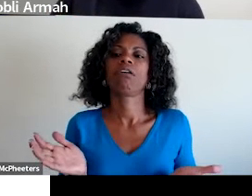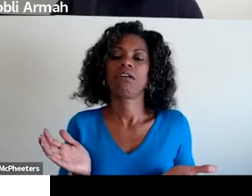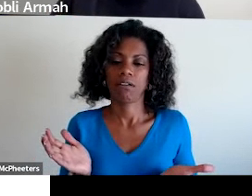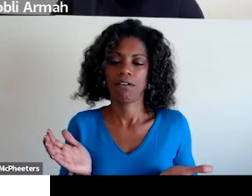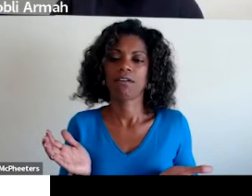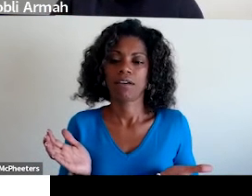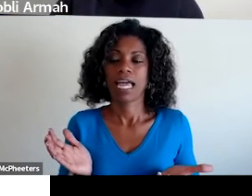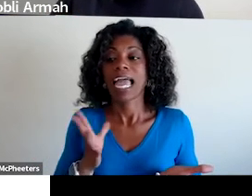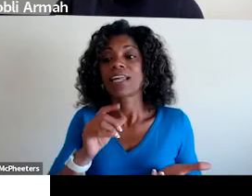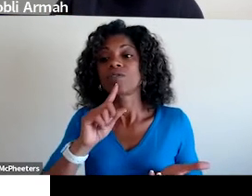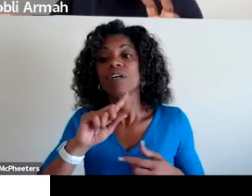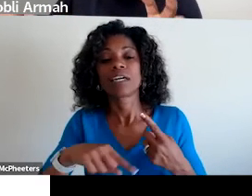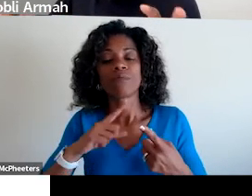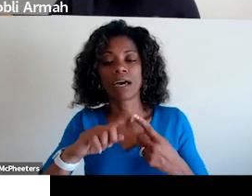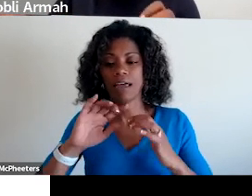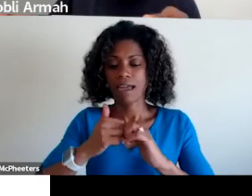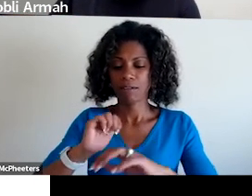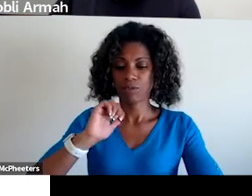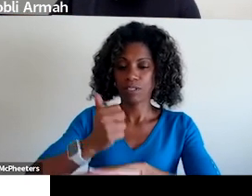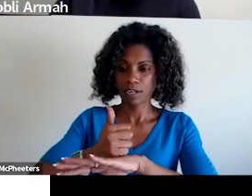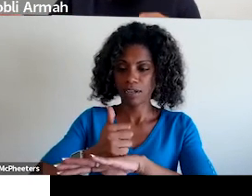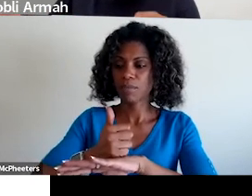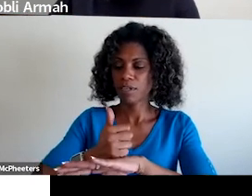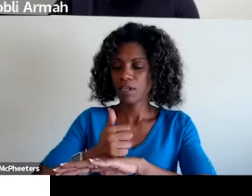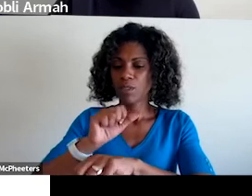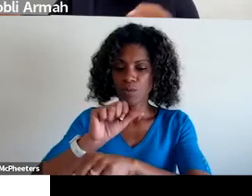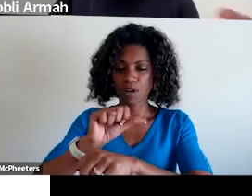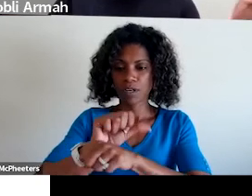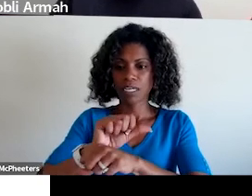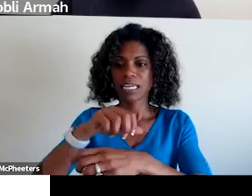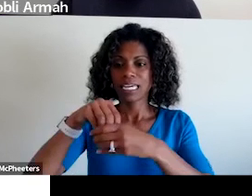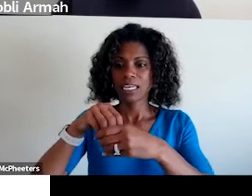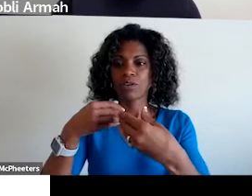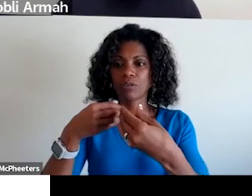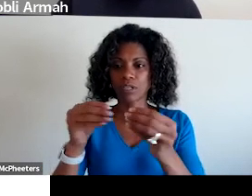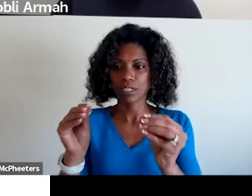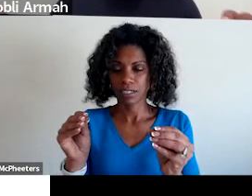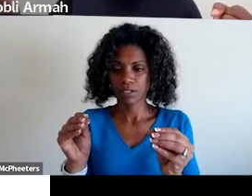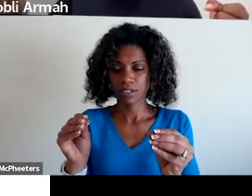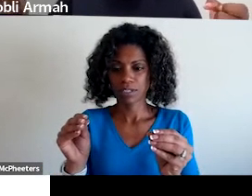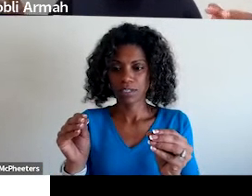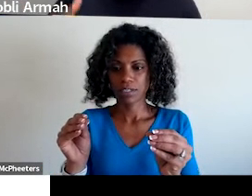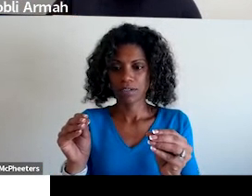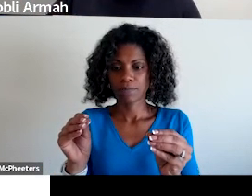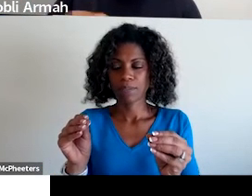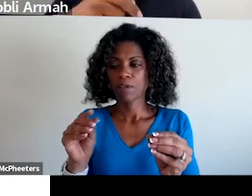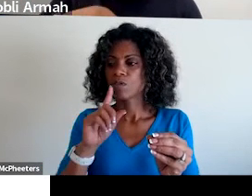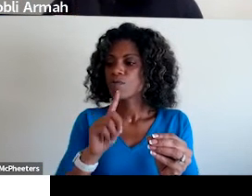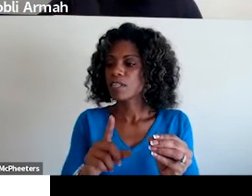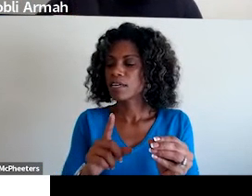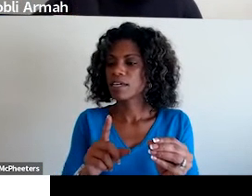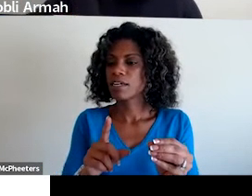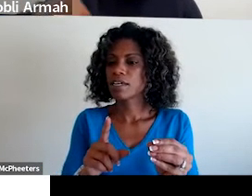situated in your organization, you need more energy to lean into this because this isn't easy work. And so we're calling out